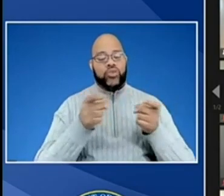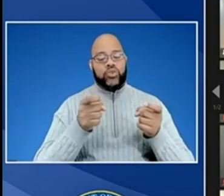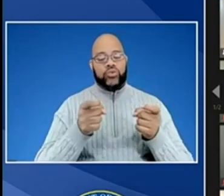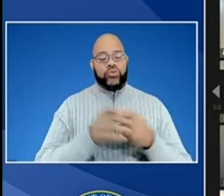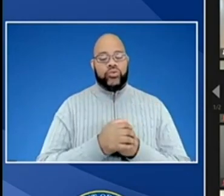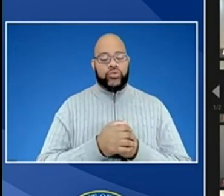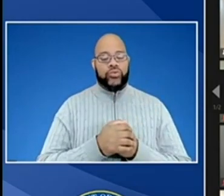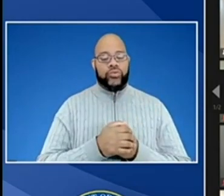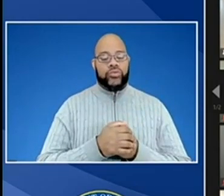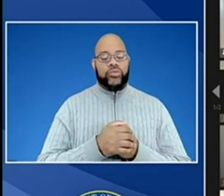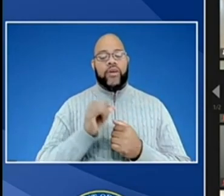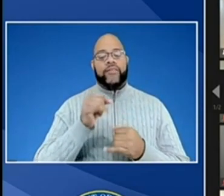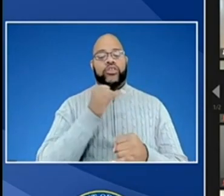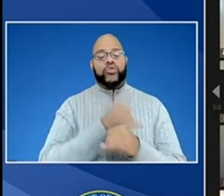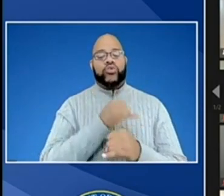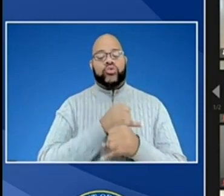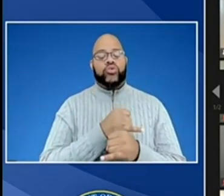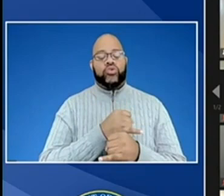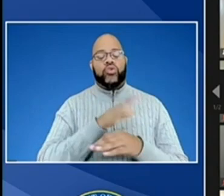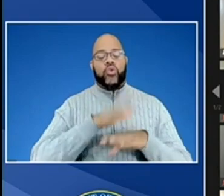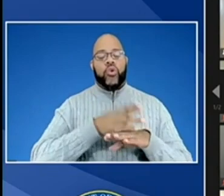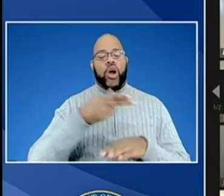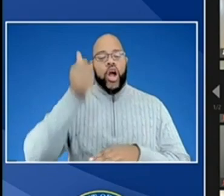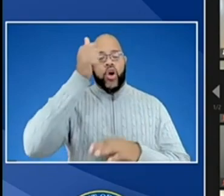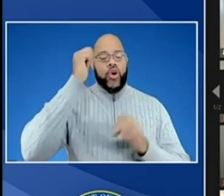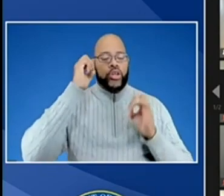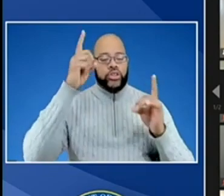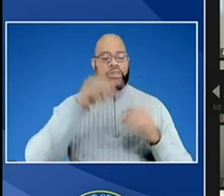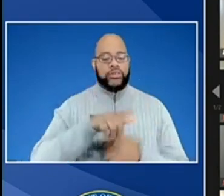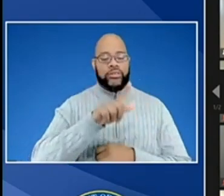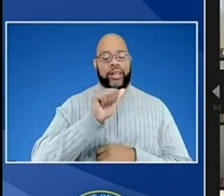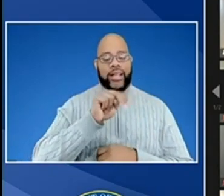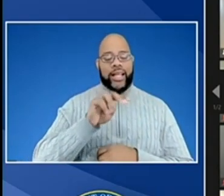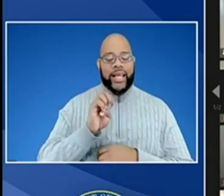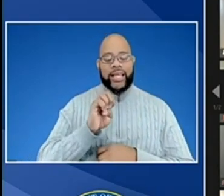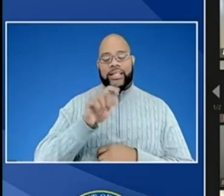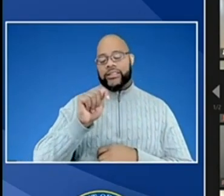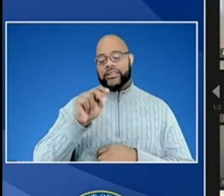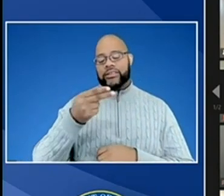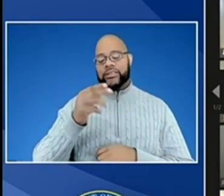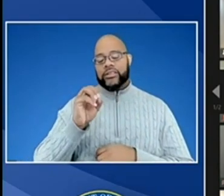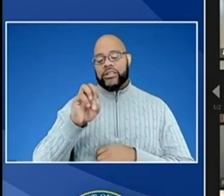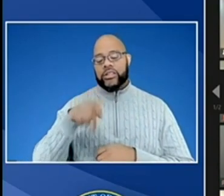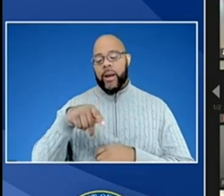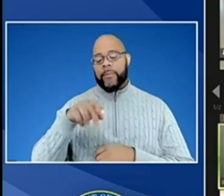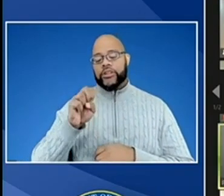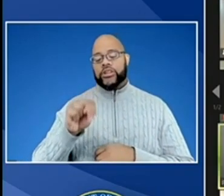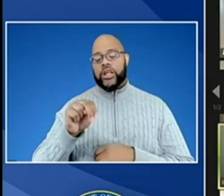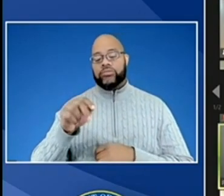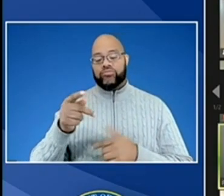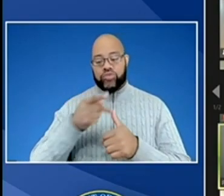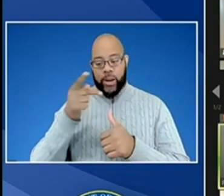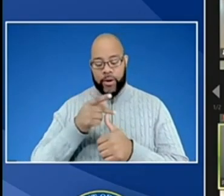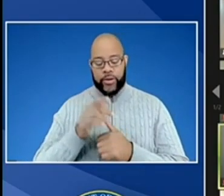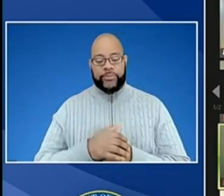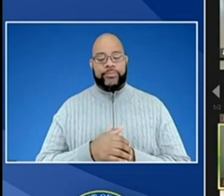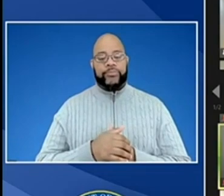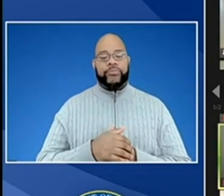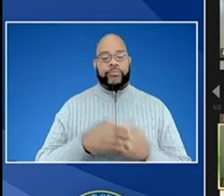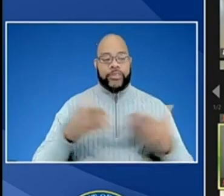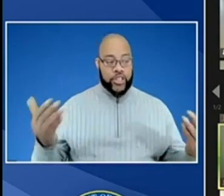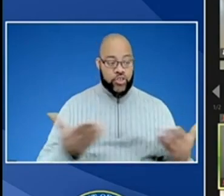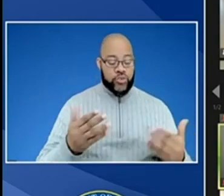regulators of institutions on higher education. Lane Thompson is primary. Present. Okay.